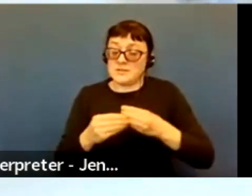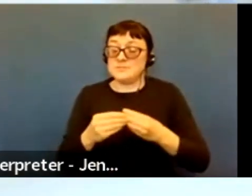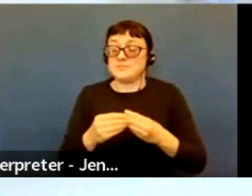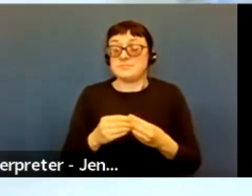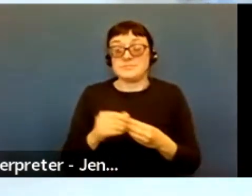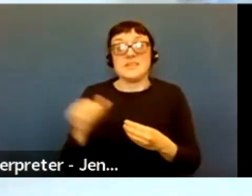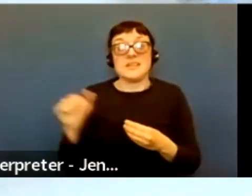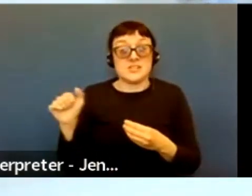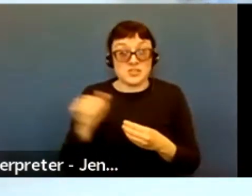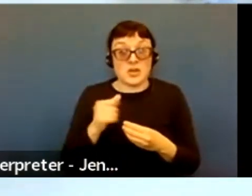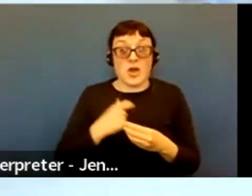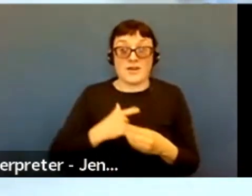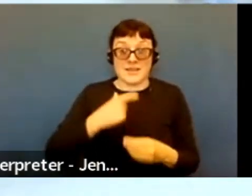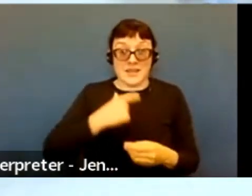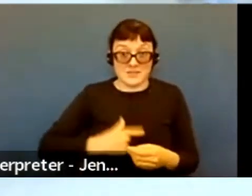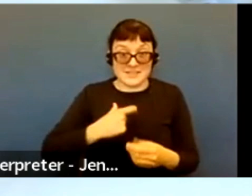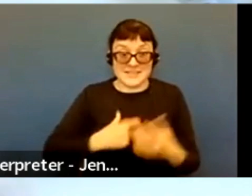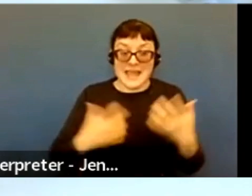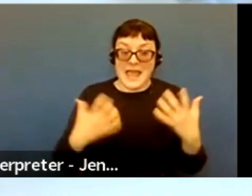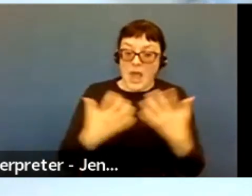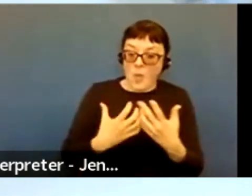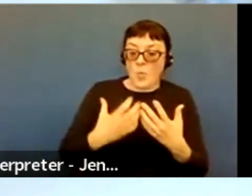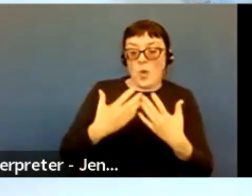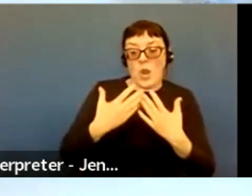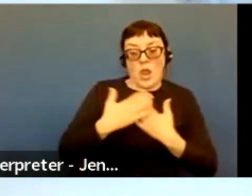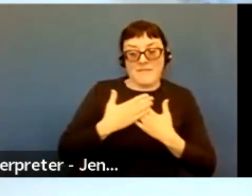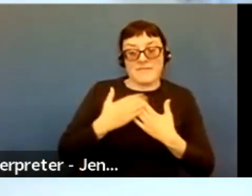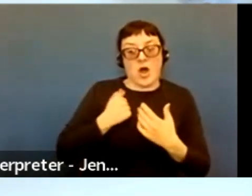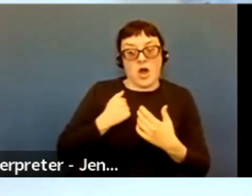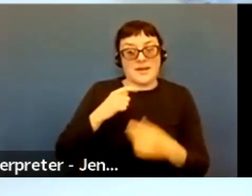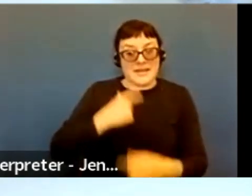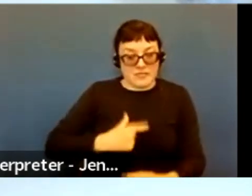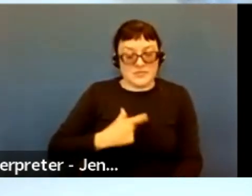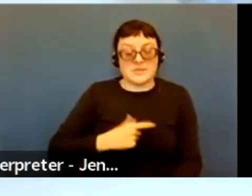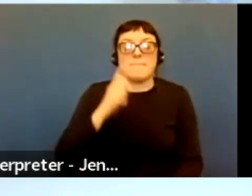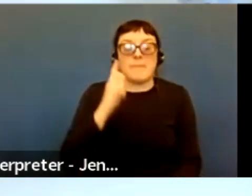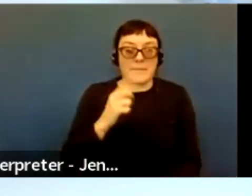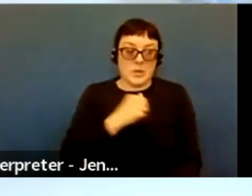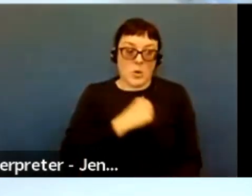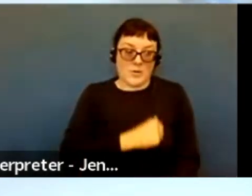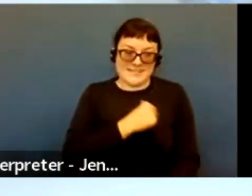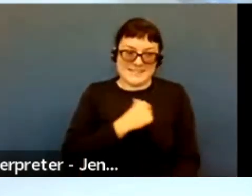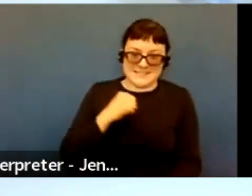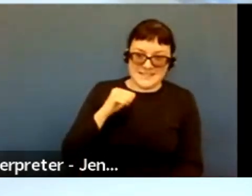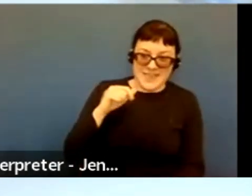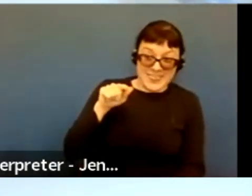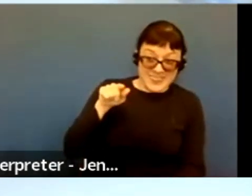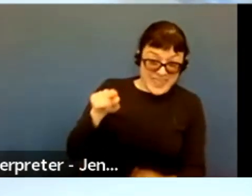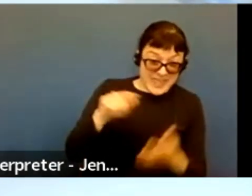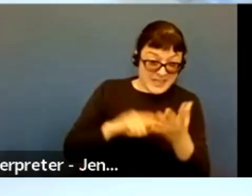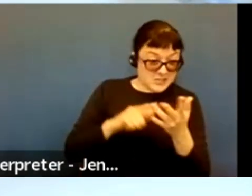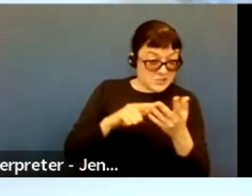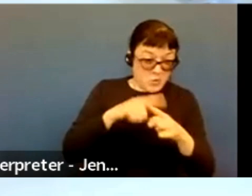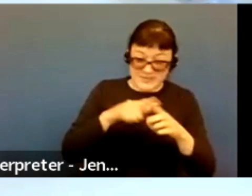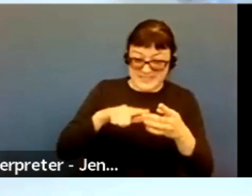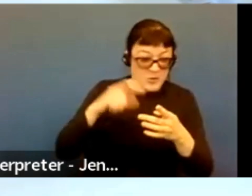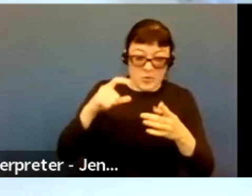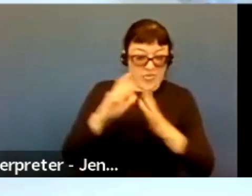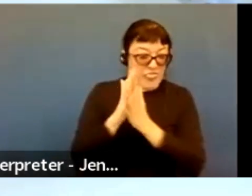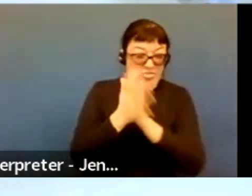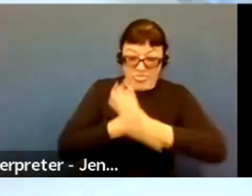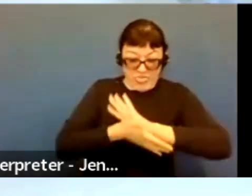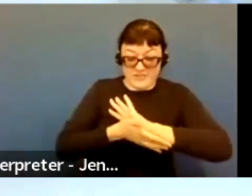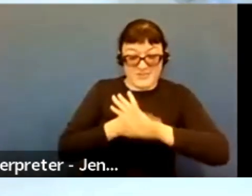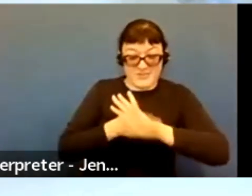make our characters, we're going to have to find ways to love our characters, but be honest about their toxic or their fucked